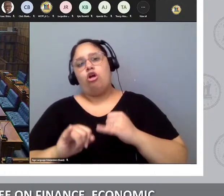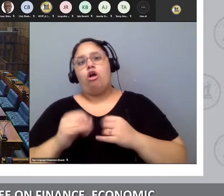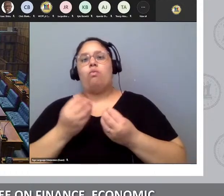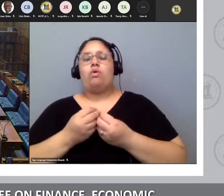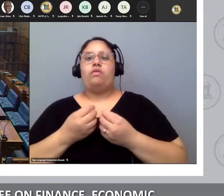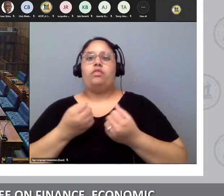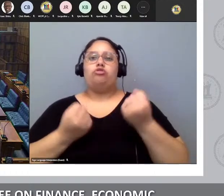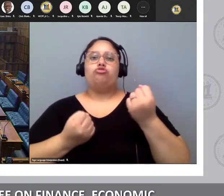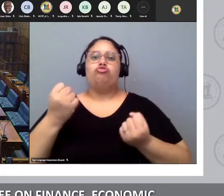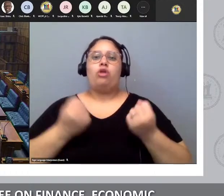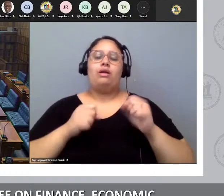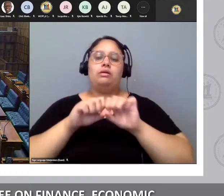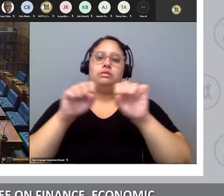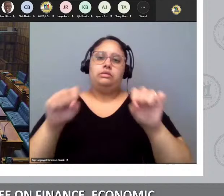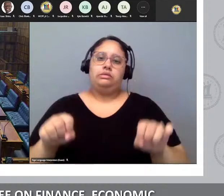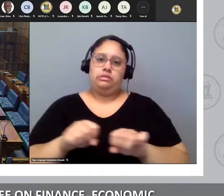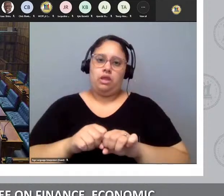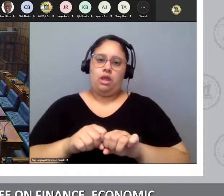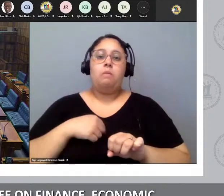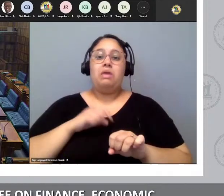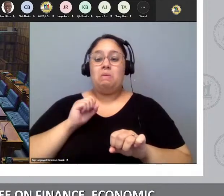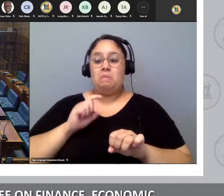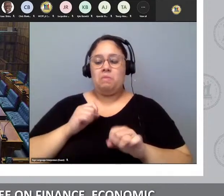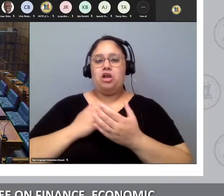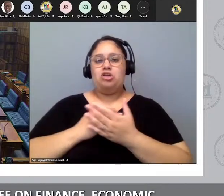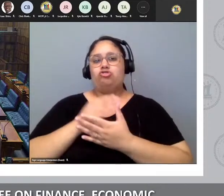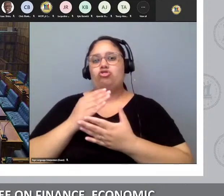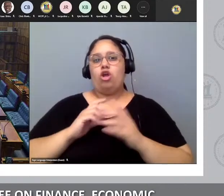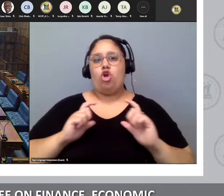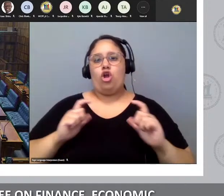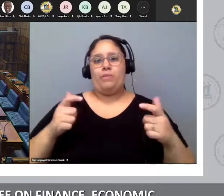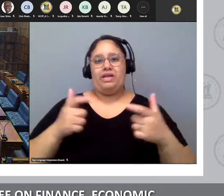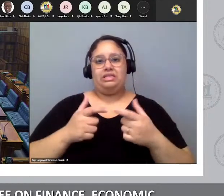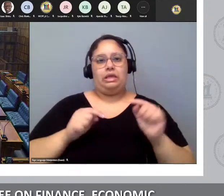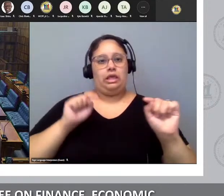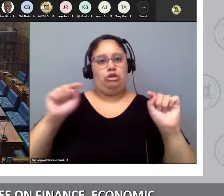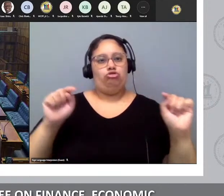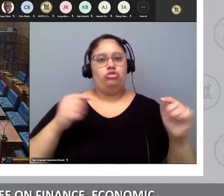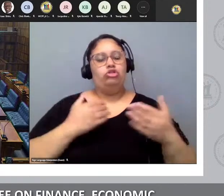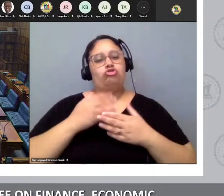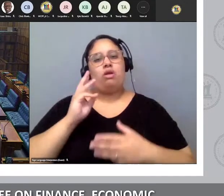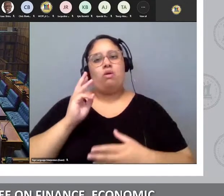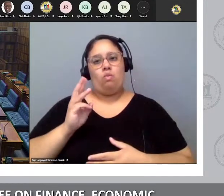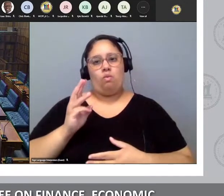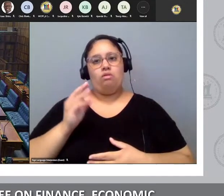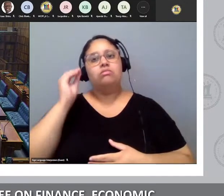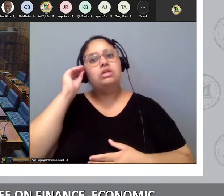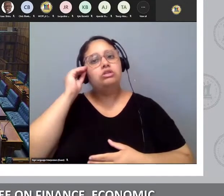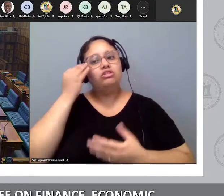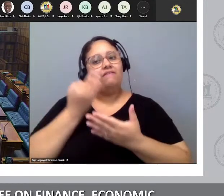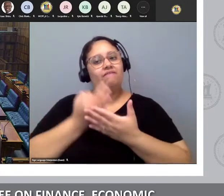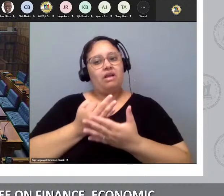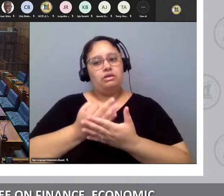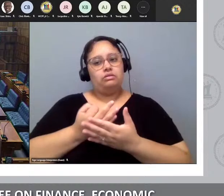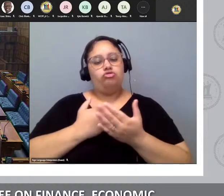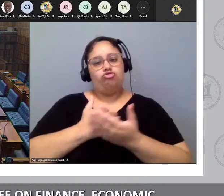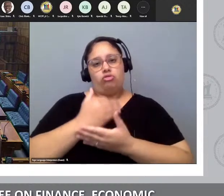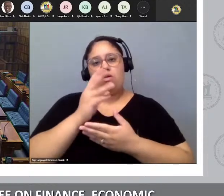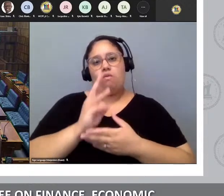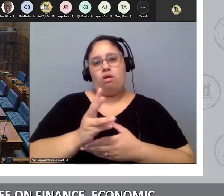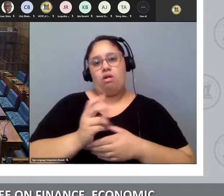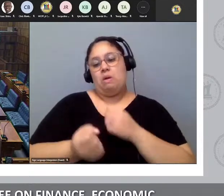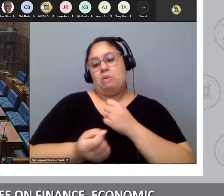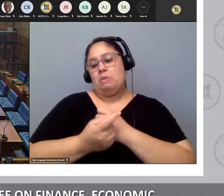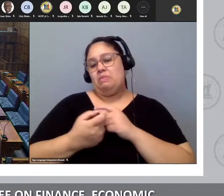system I will share it with the Committees at hand and some interesting factors had evolved